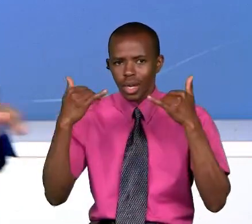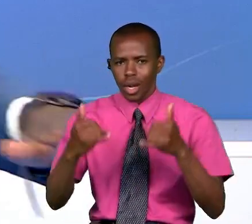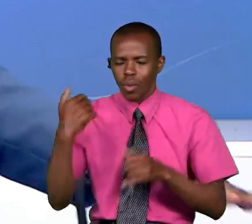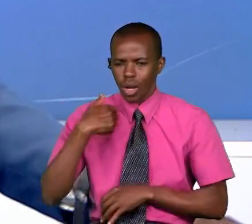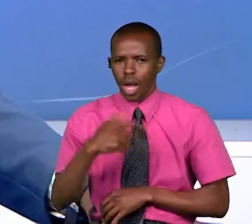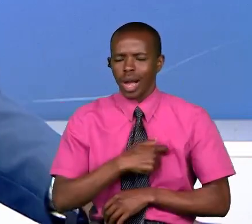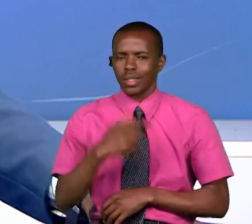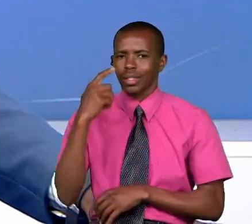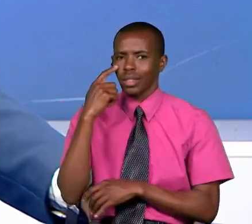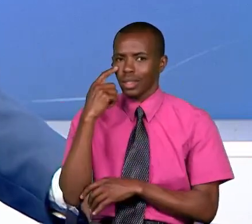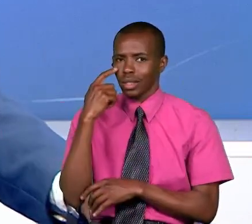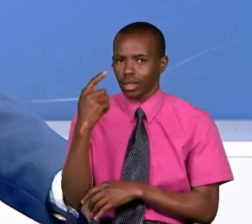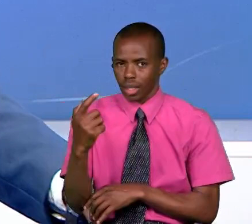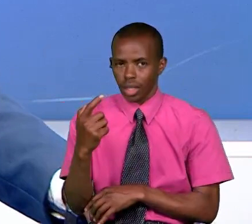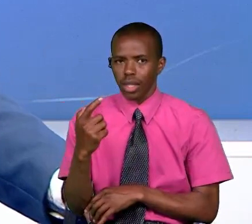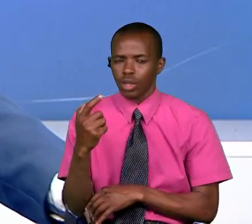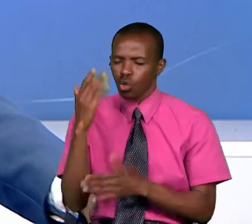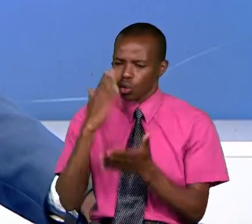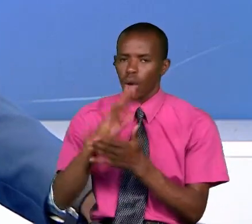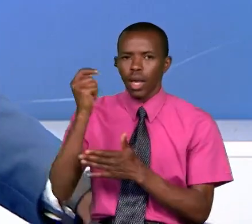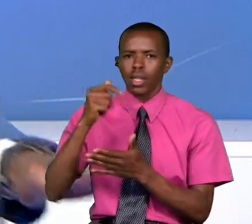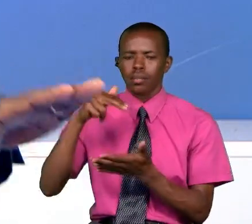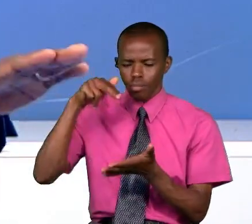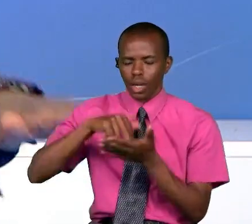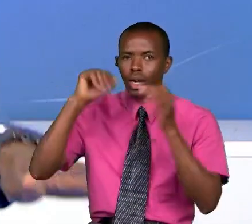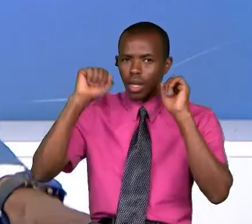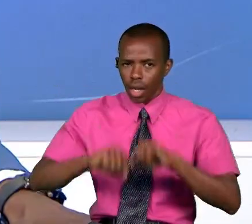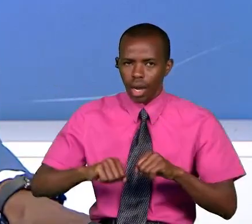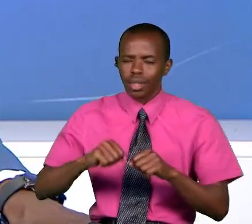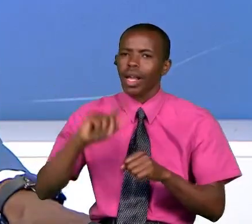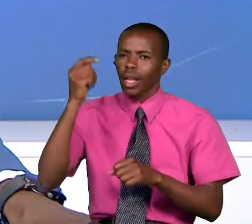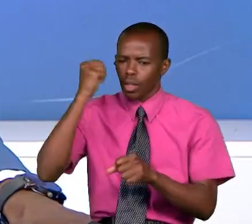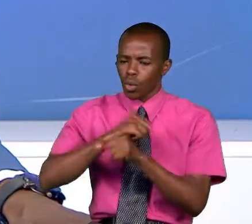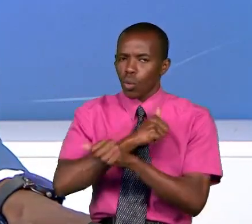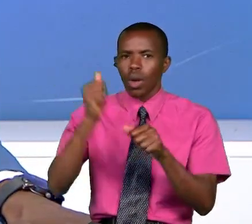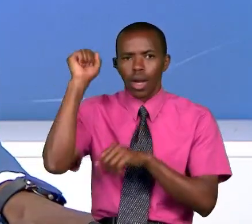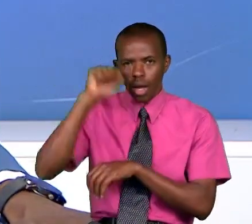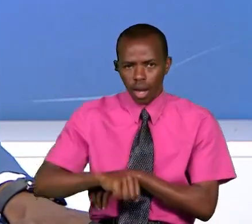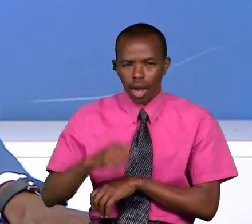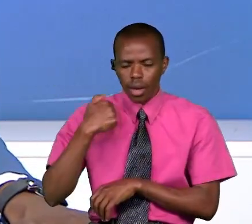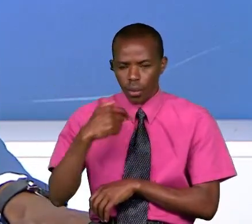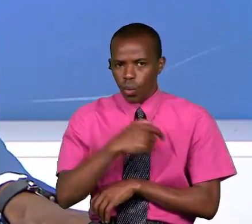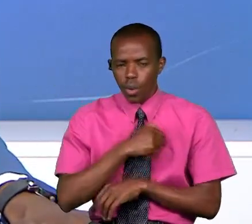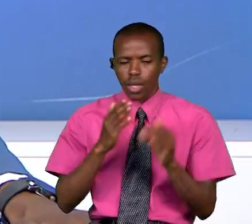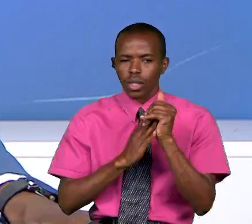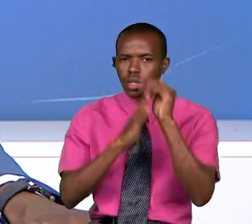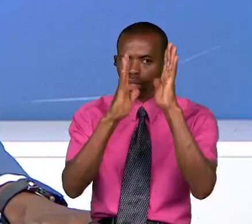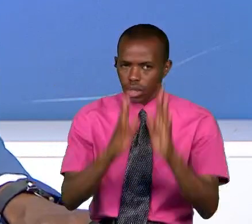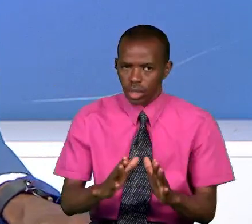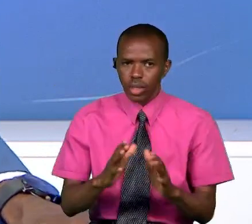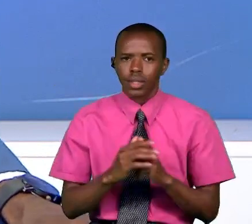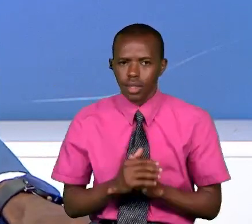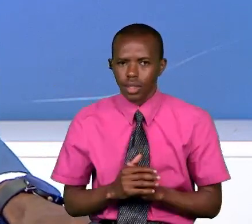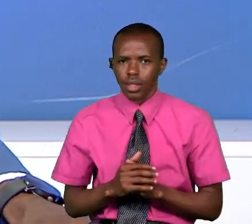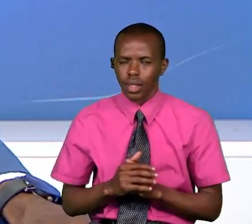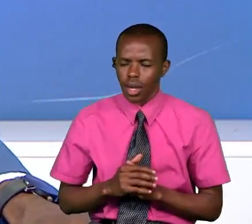to see that truly Kenya can stand. Mm. Truly Kenya can do well. All right. It is just us also as leaders down to